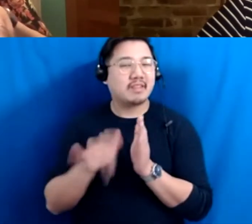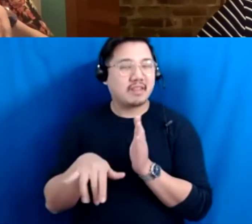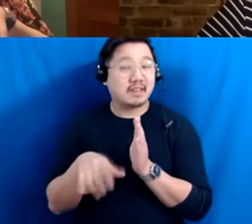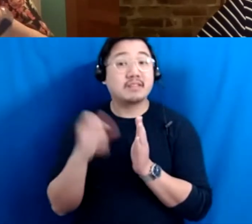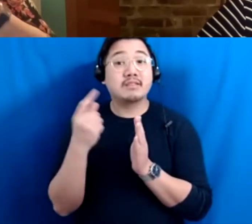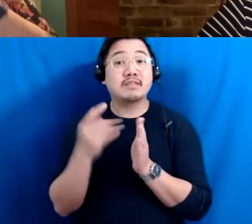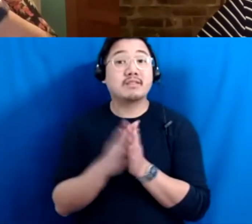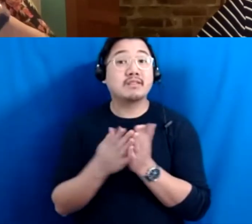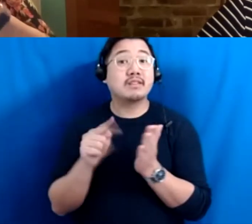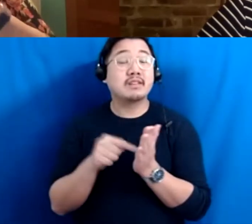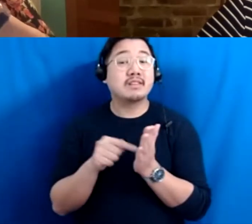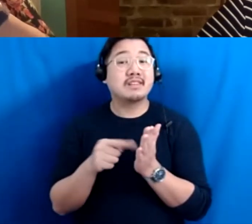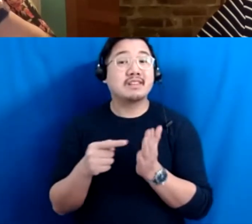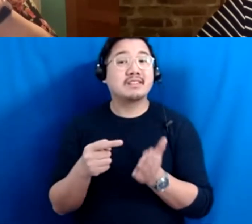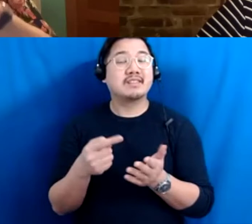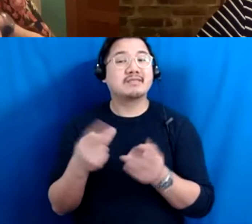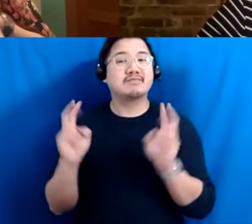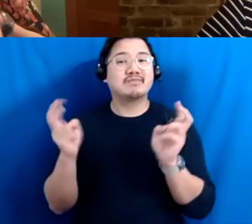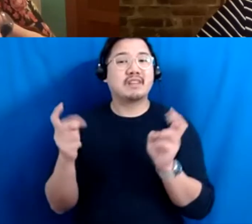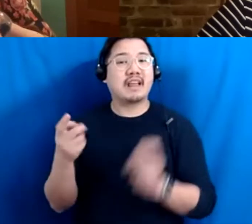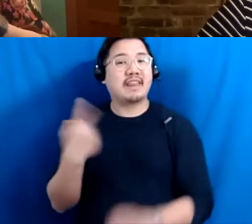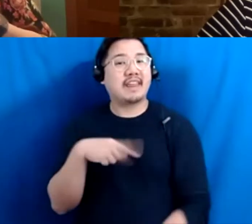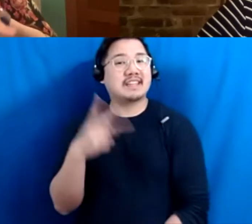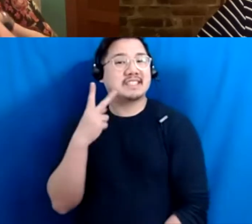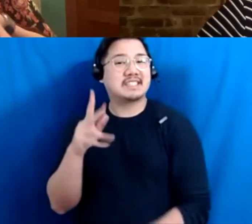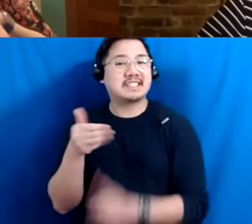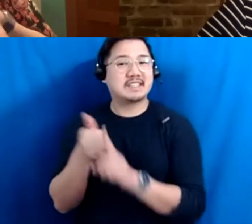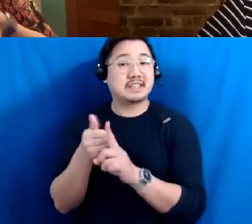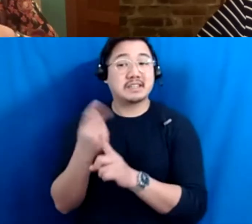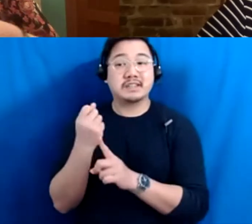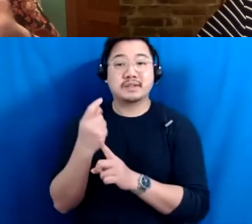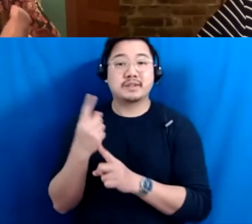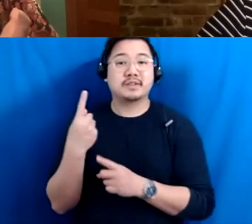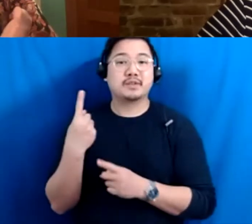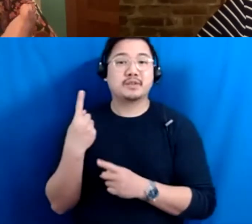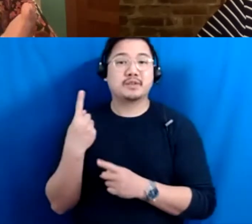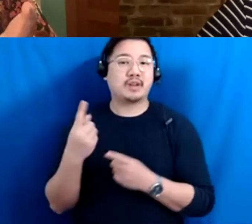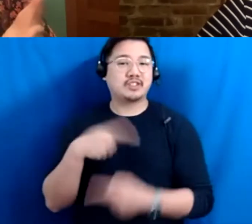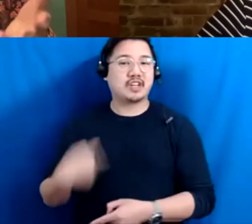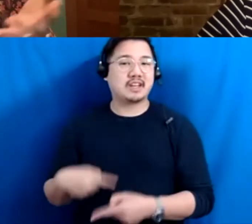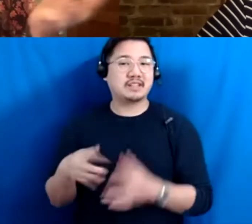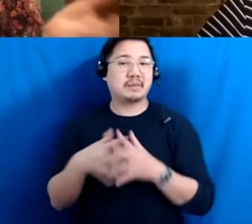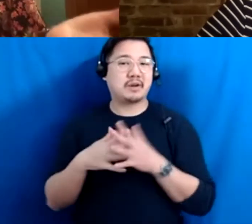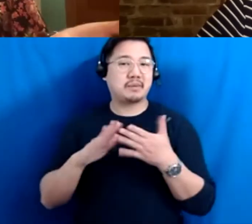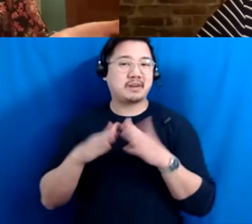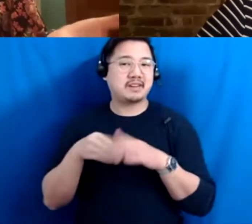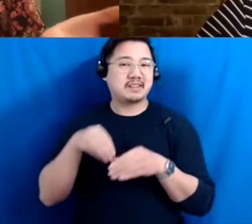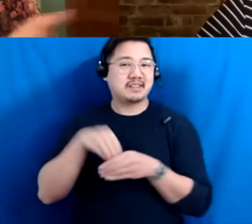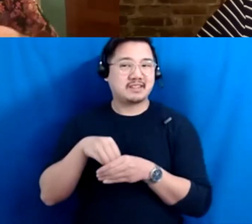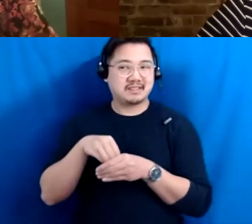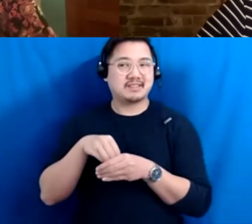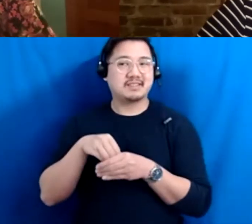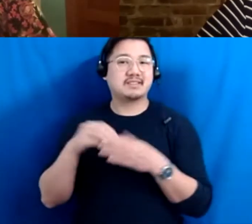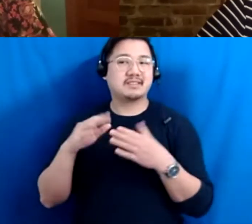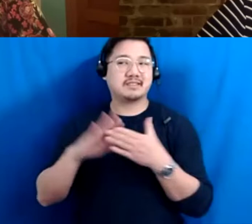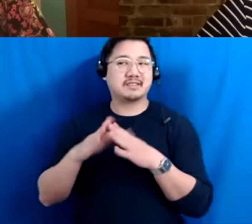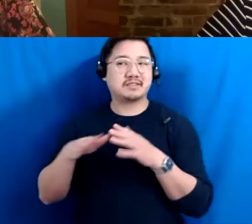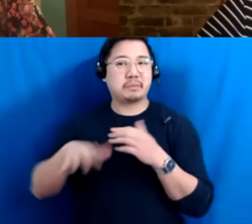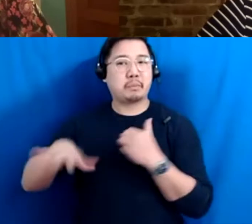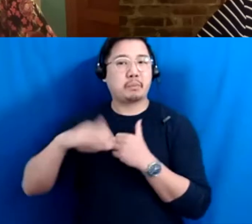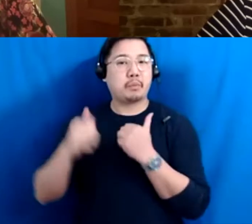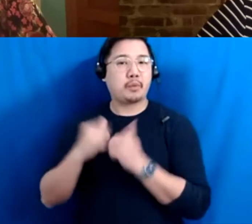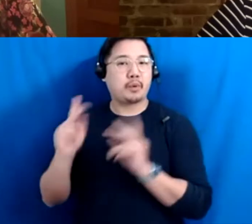story of this community of Chinese Americans in a small city of mainly white people in